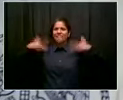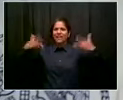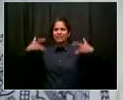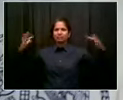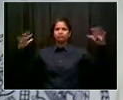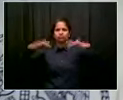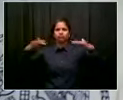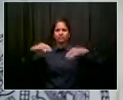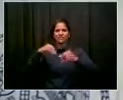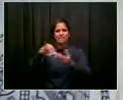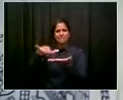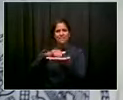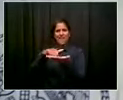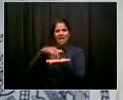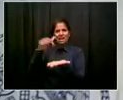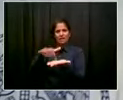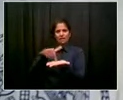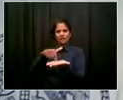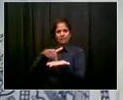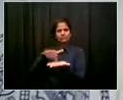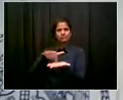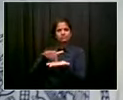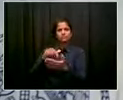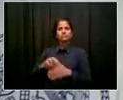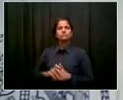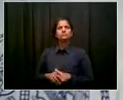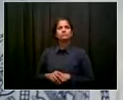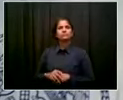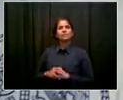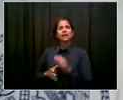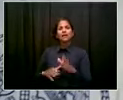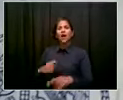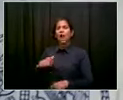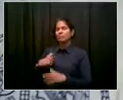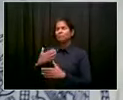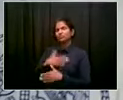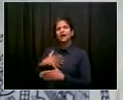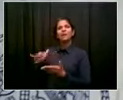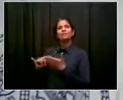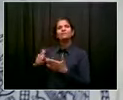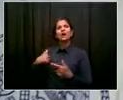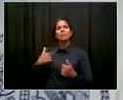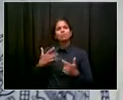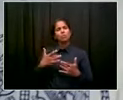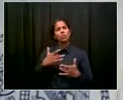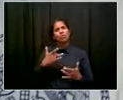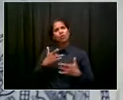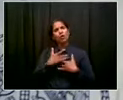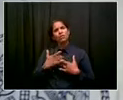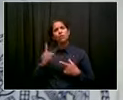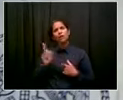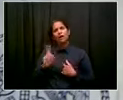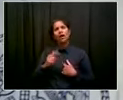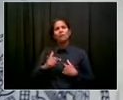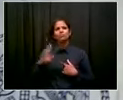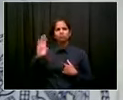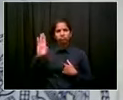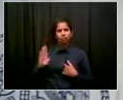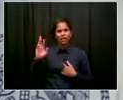of new york city my heart's in brooklyn my heart's where i come from and my heart's in all the boroughs that make up seven million of us